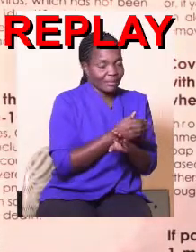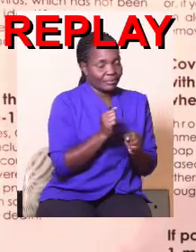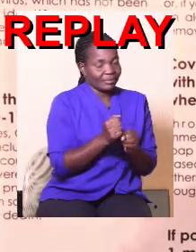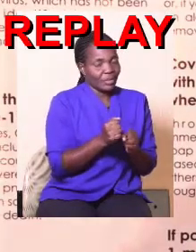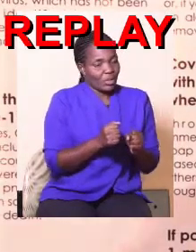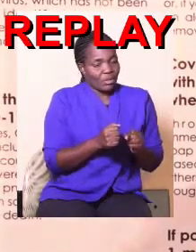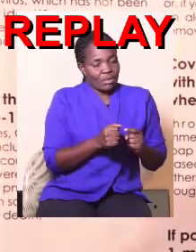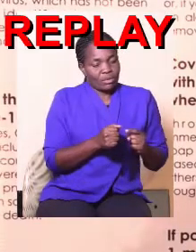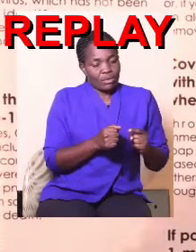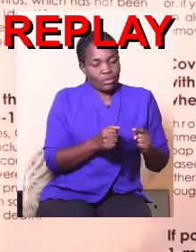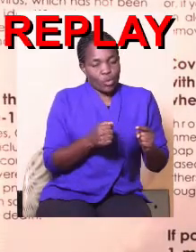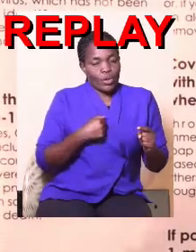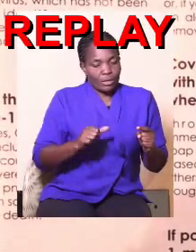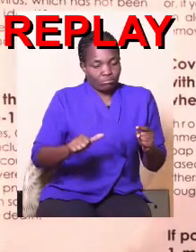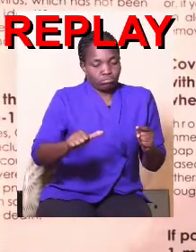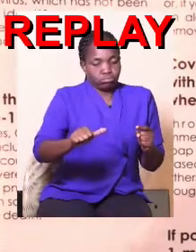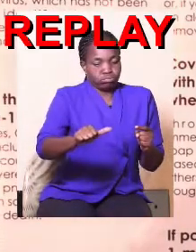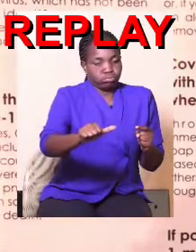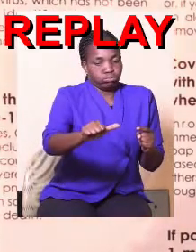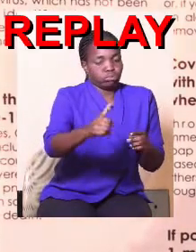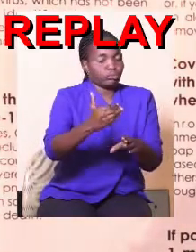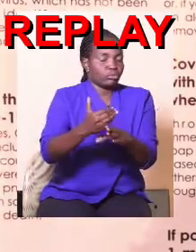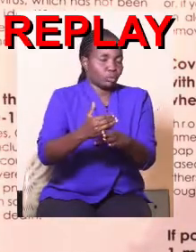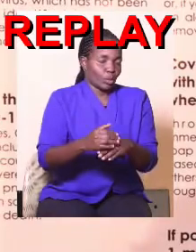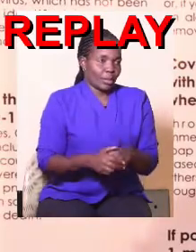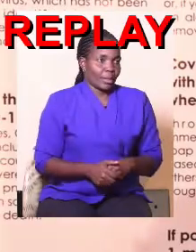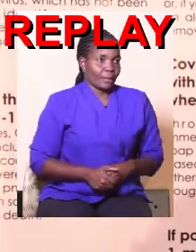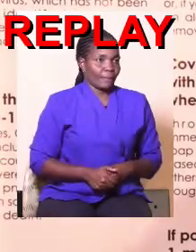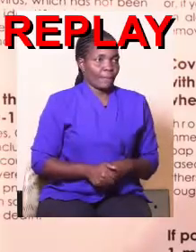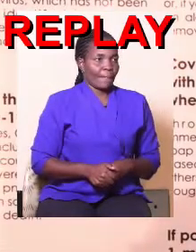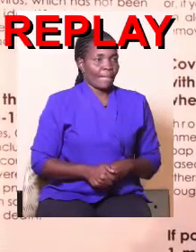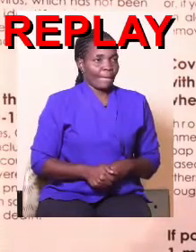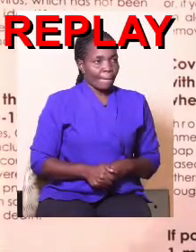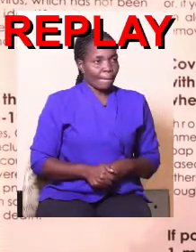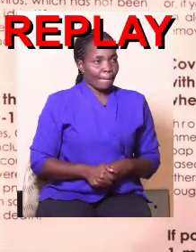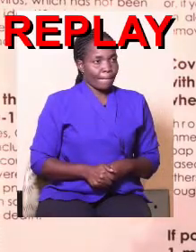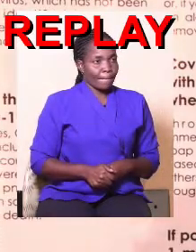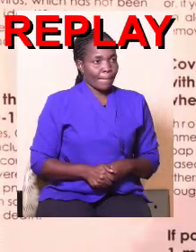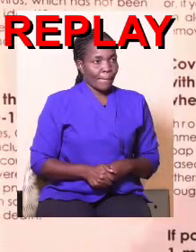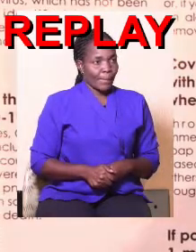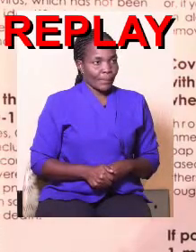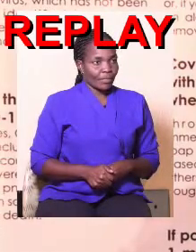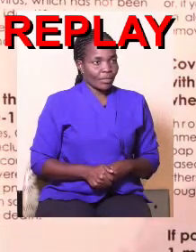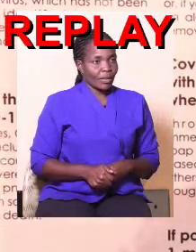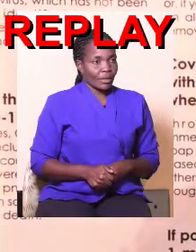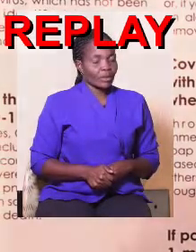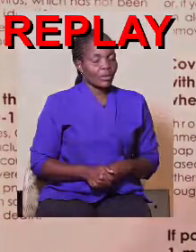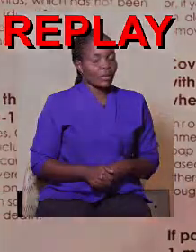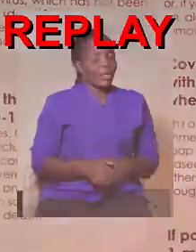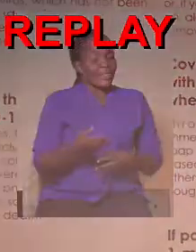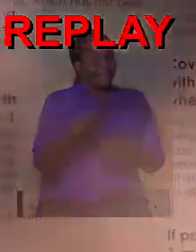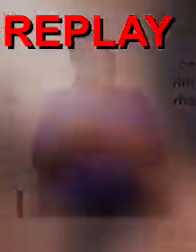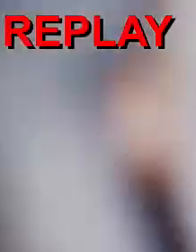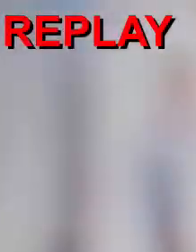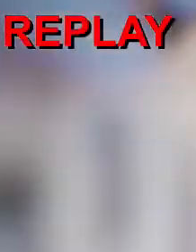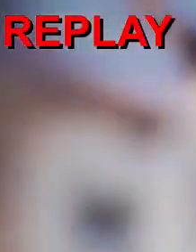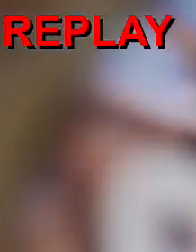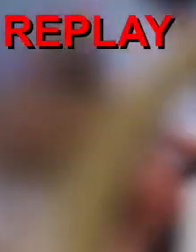ourselves. But it means in one way or another we have to start opening up. The